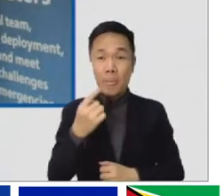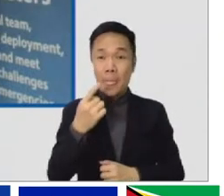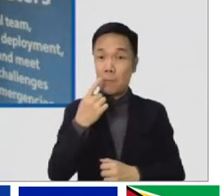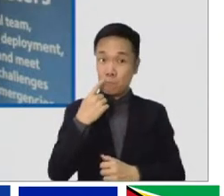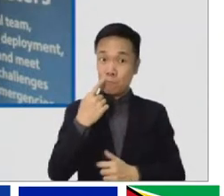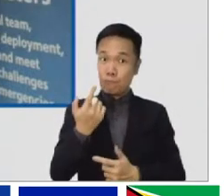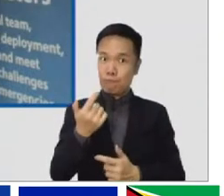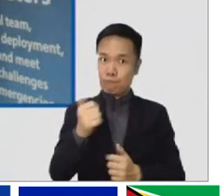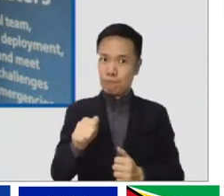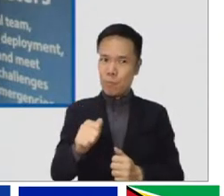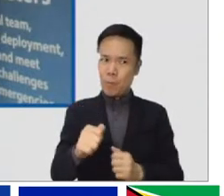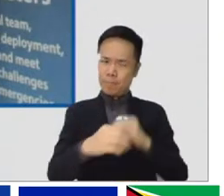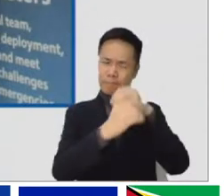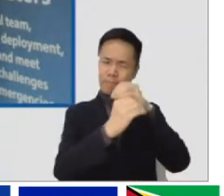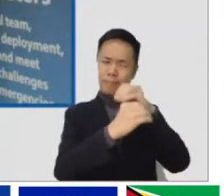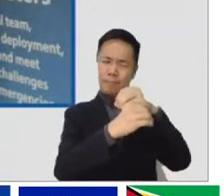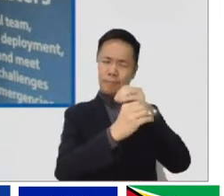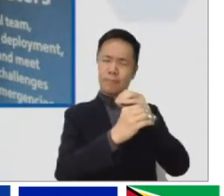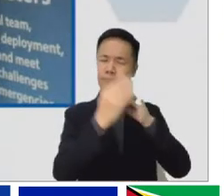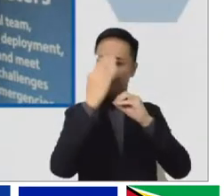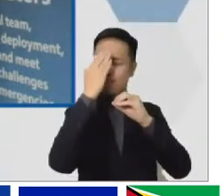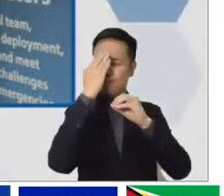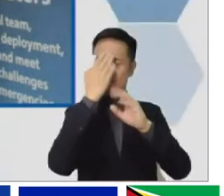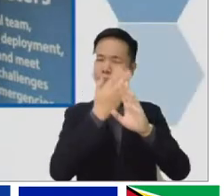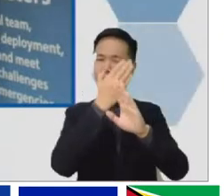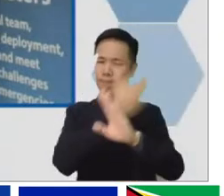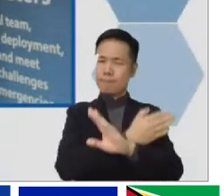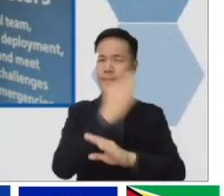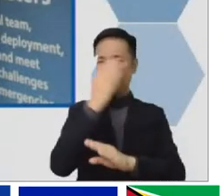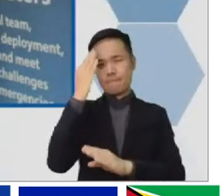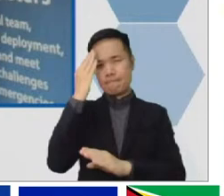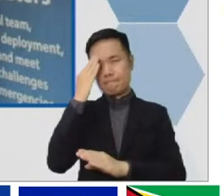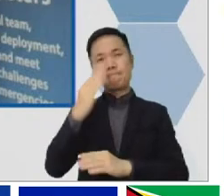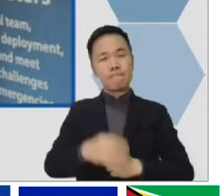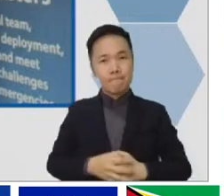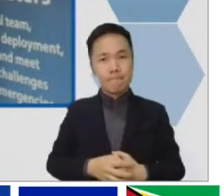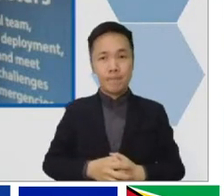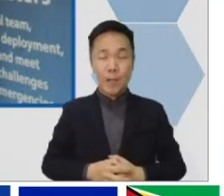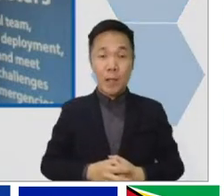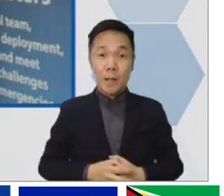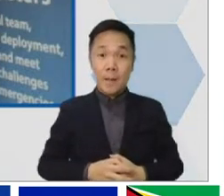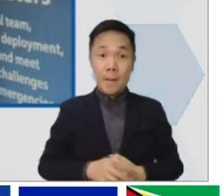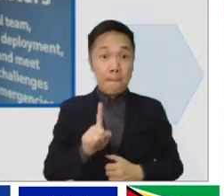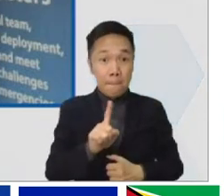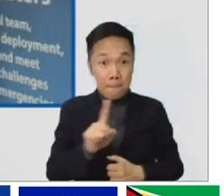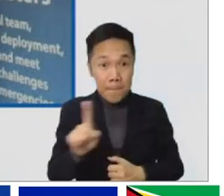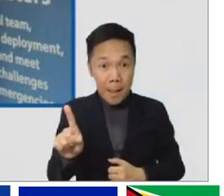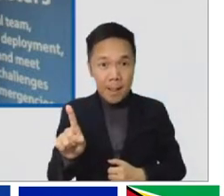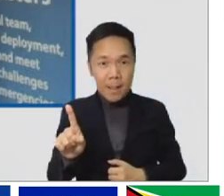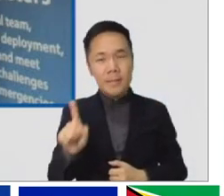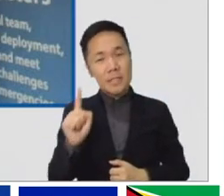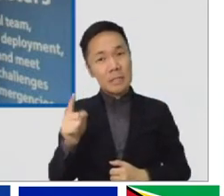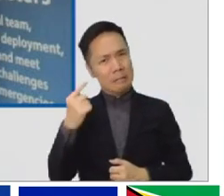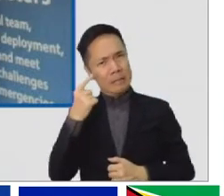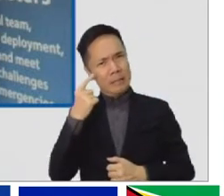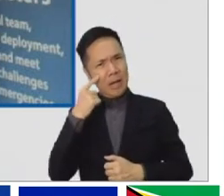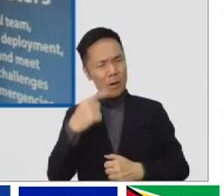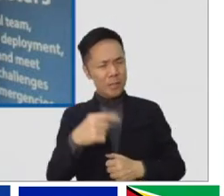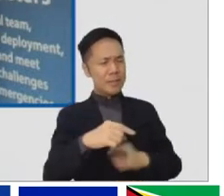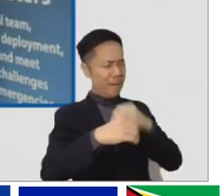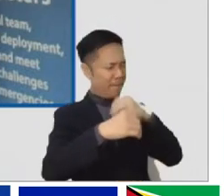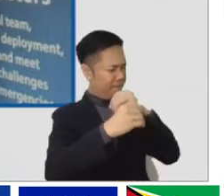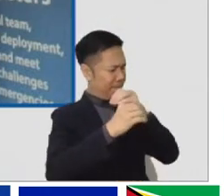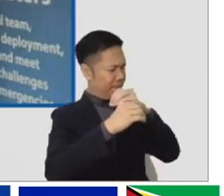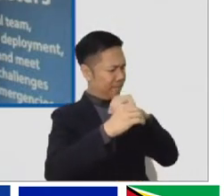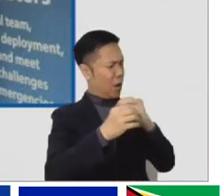The issue is still on how we can use that information and that capacity to